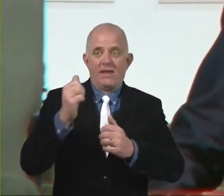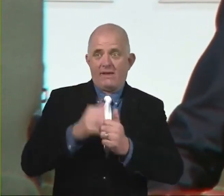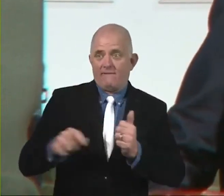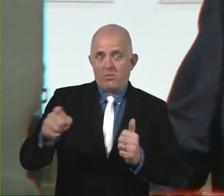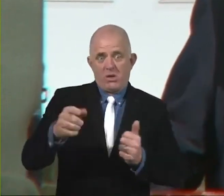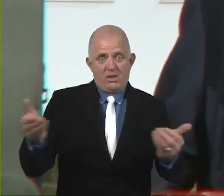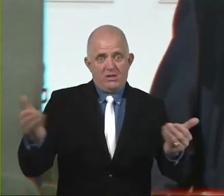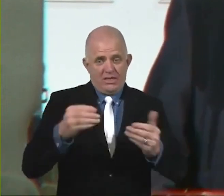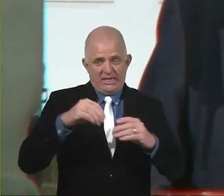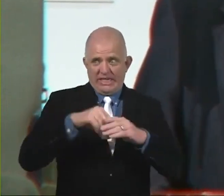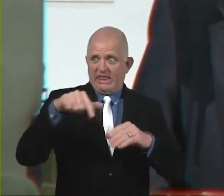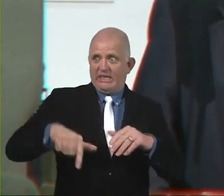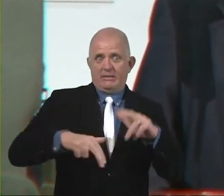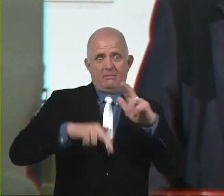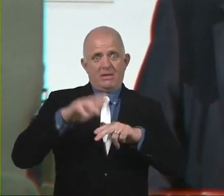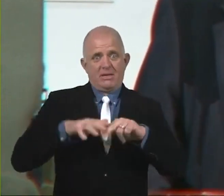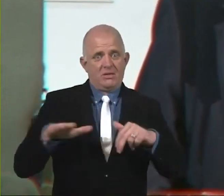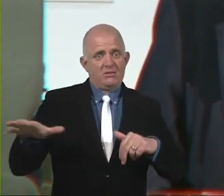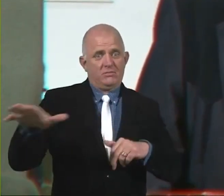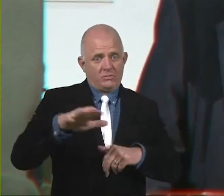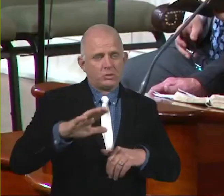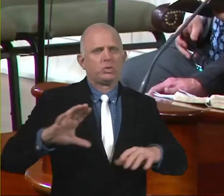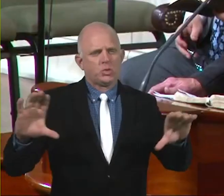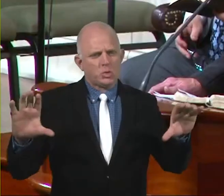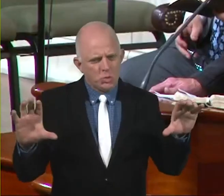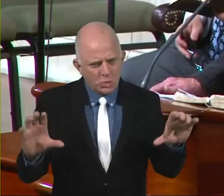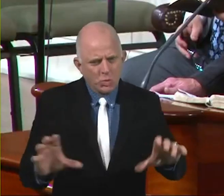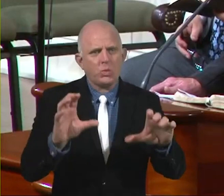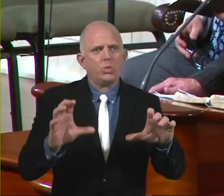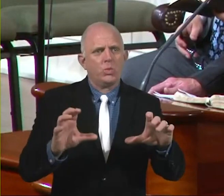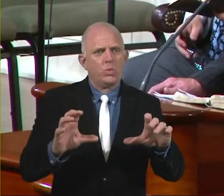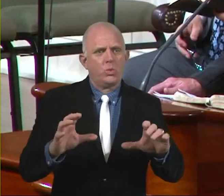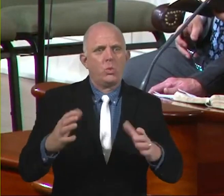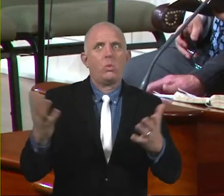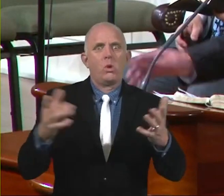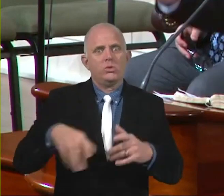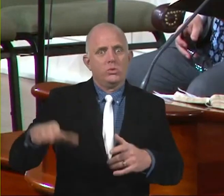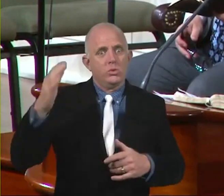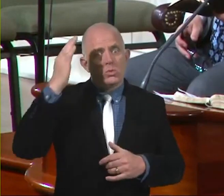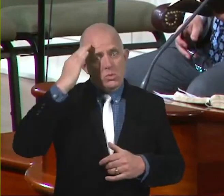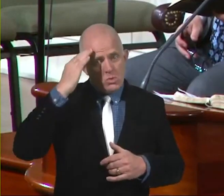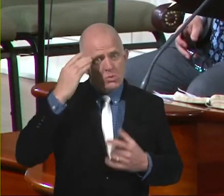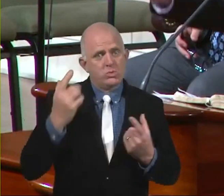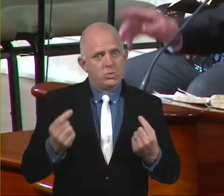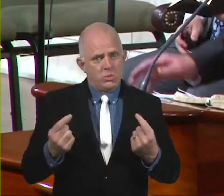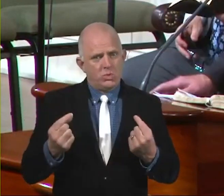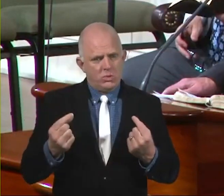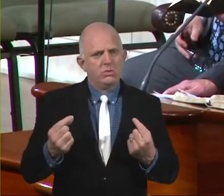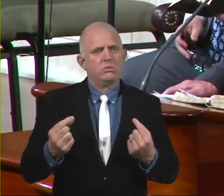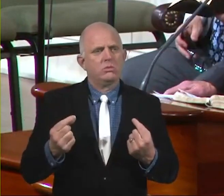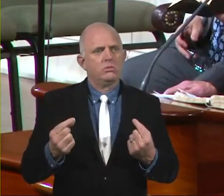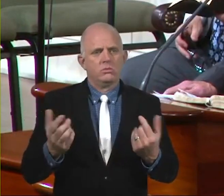building tonight would do what you know to do, you couldn't seat the